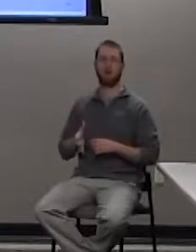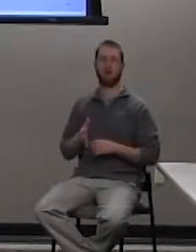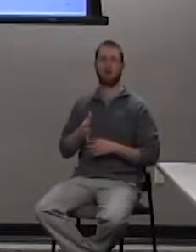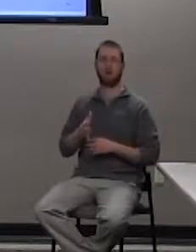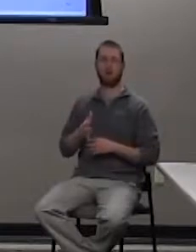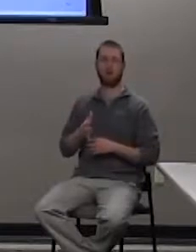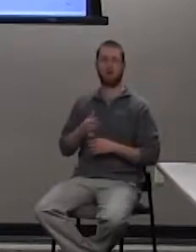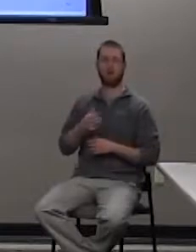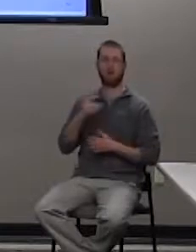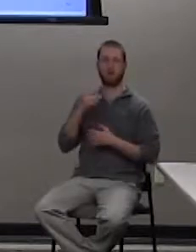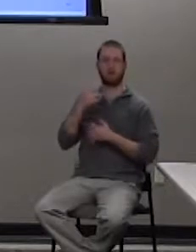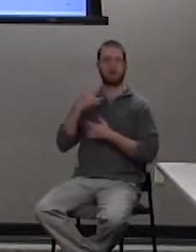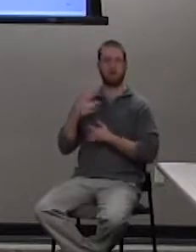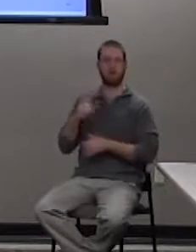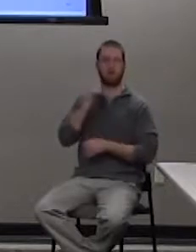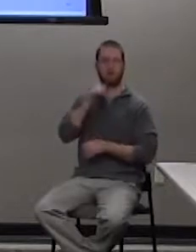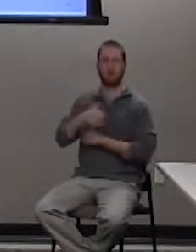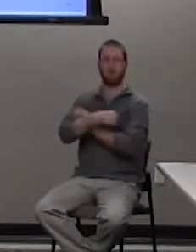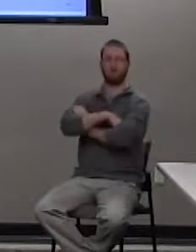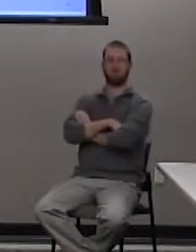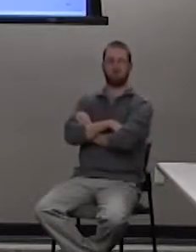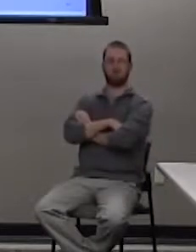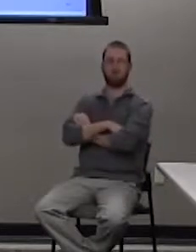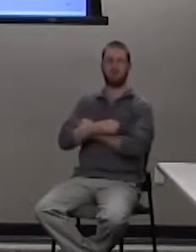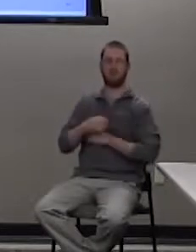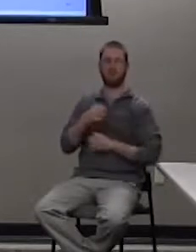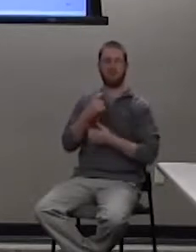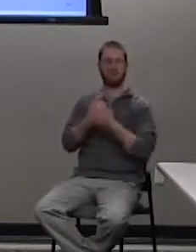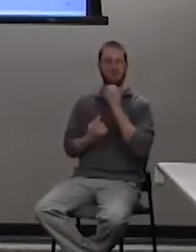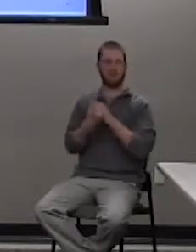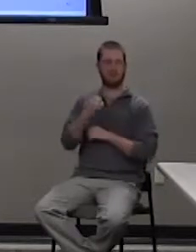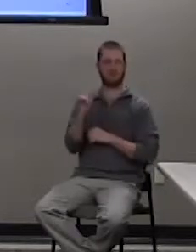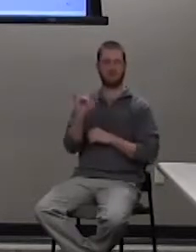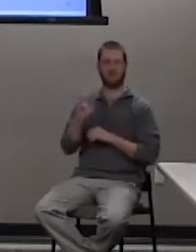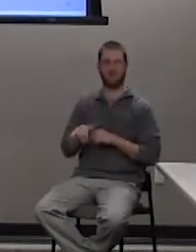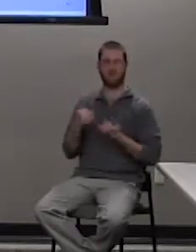don't get arms folded sitting back until that meeting, but apparently I've done something today.